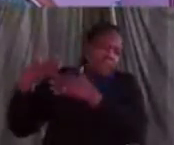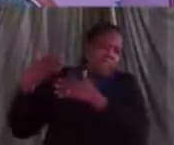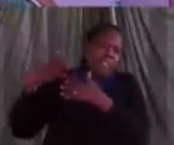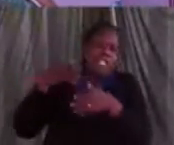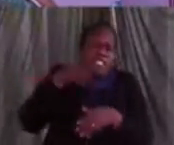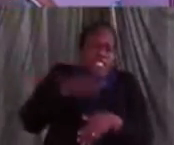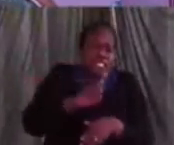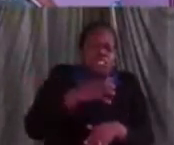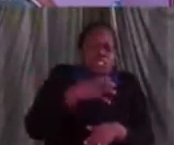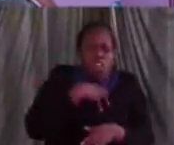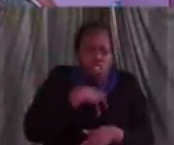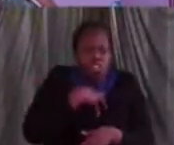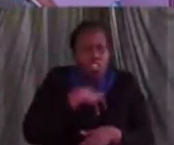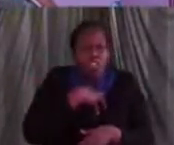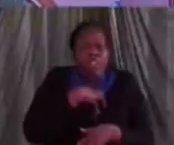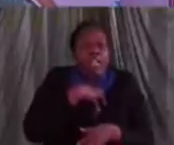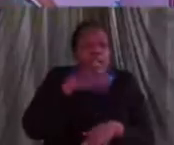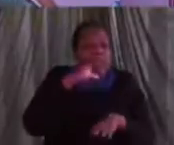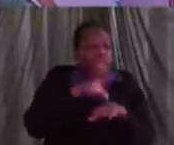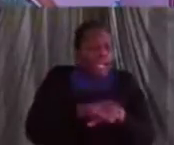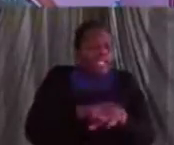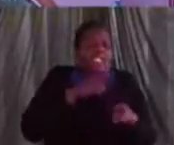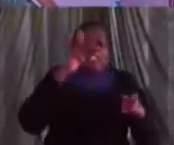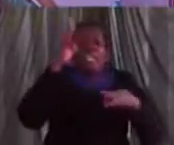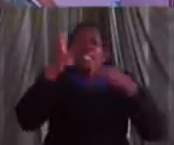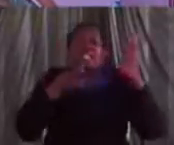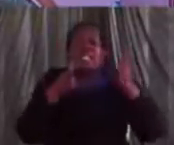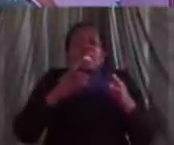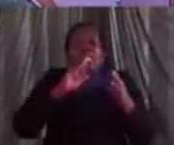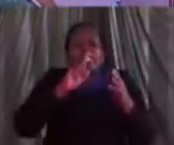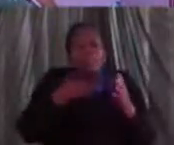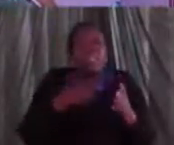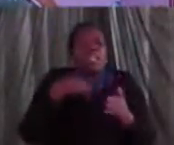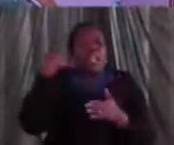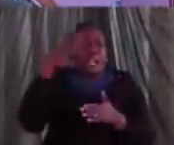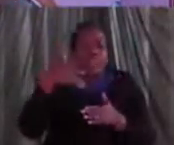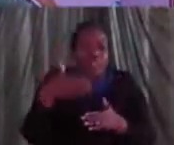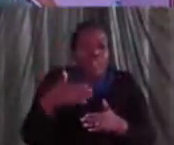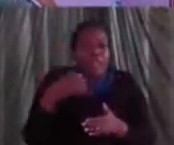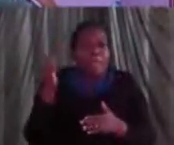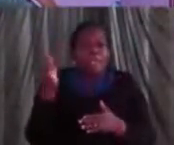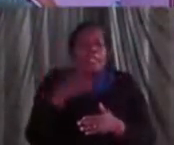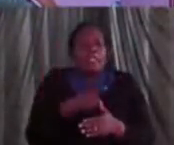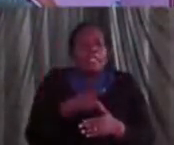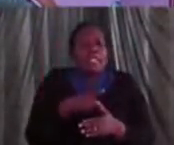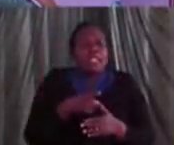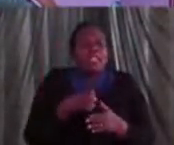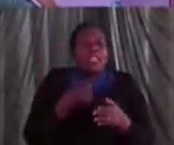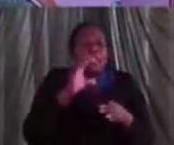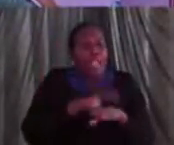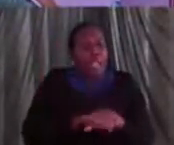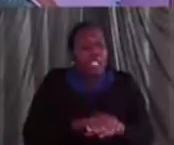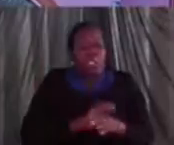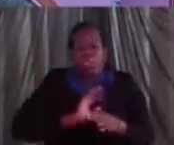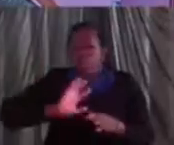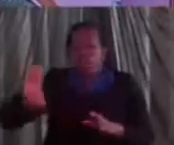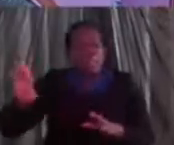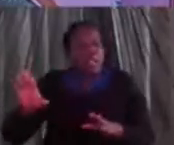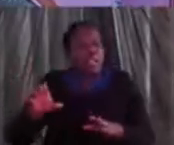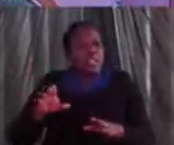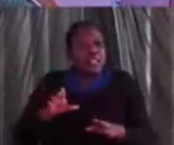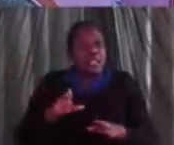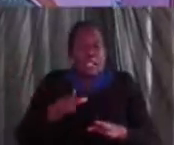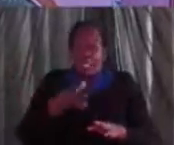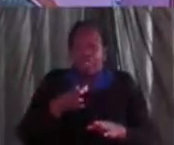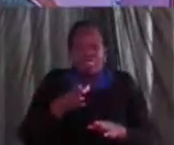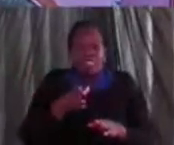She takes her 33,000 shillings every month, eats it or throws it away. That is not a matter which